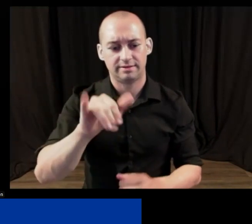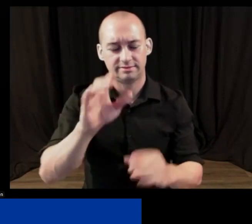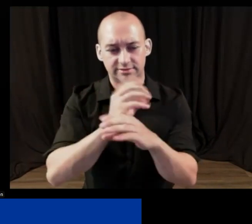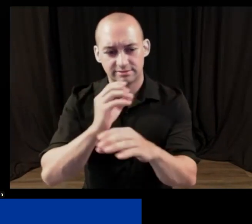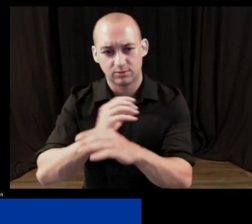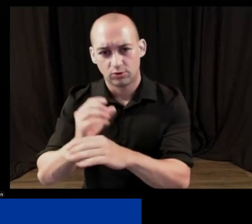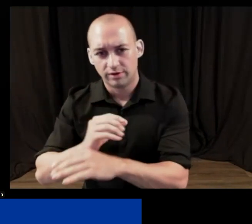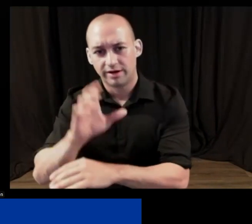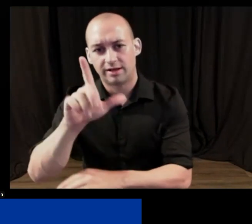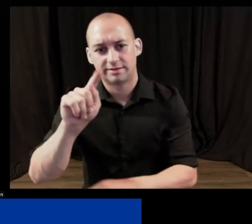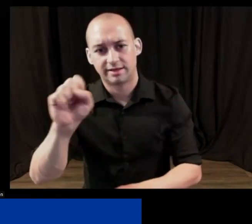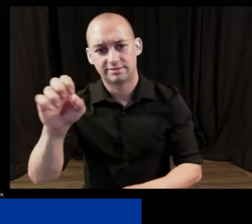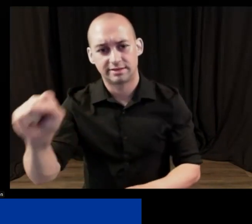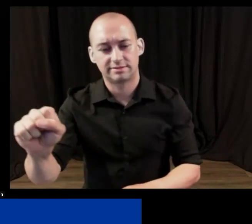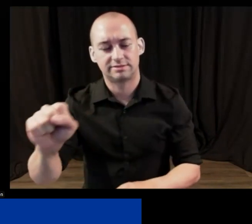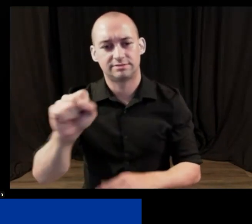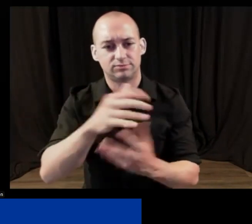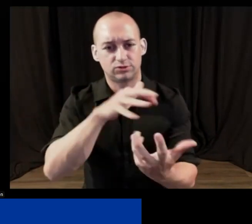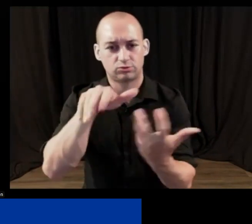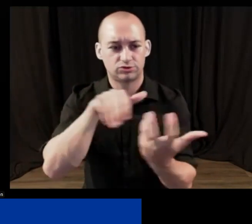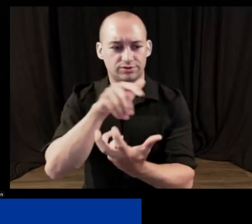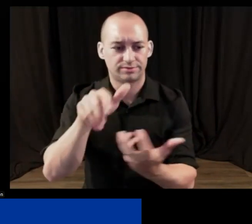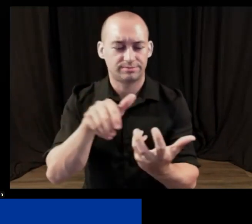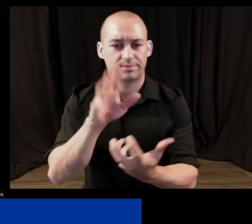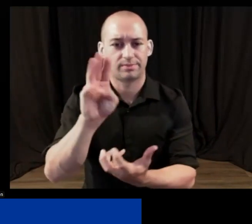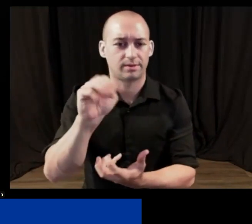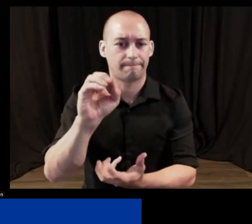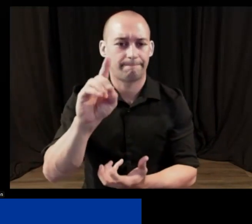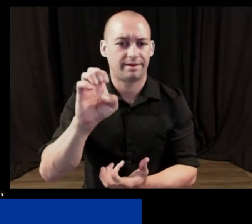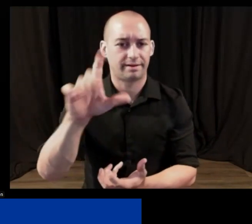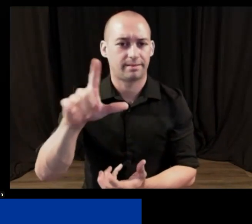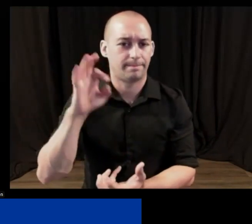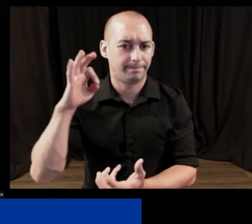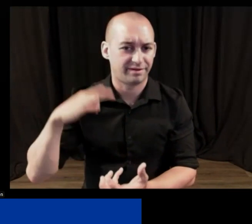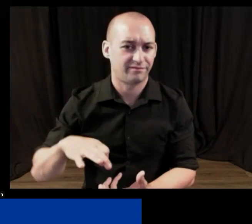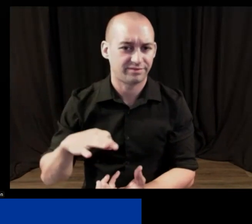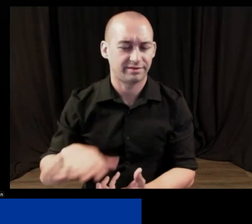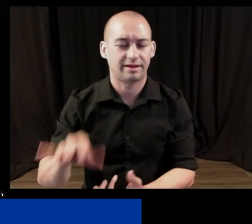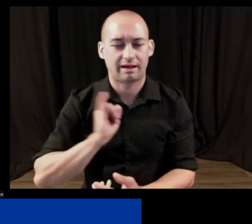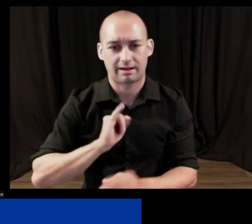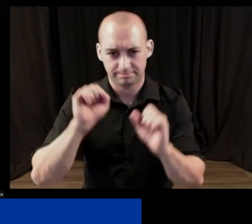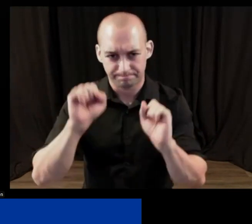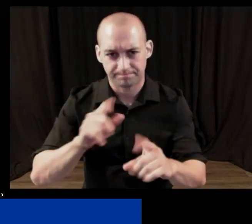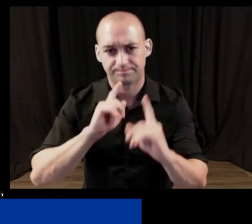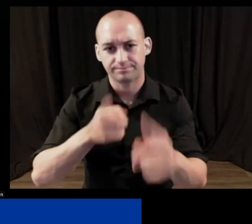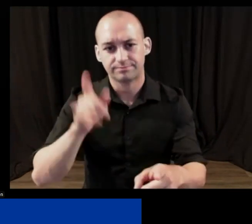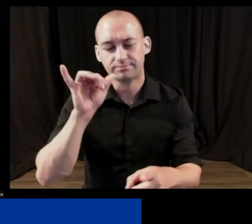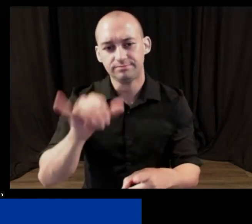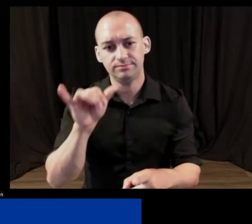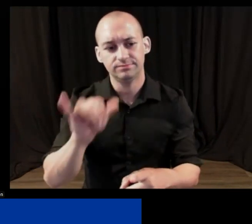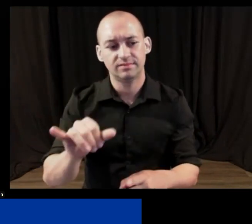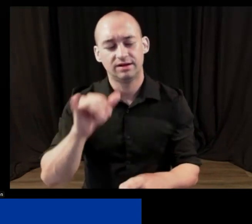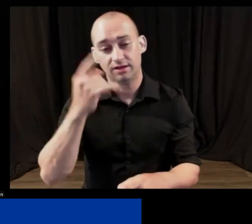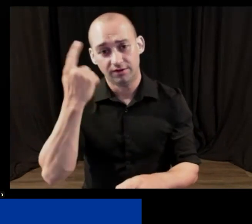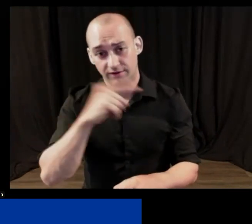a LTSS social model benefit. So I can answer that question. For those of